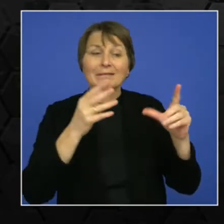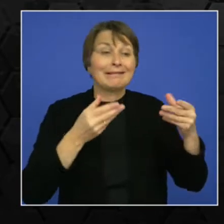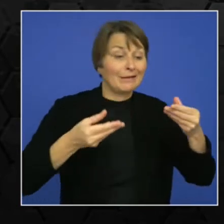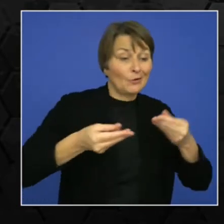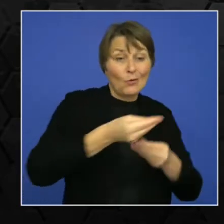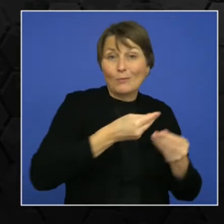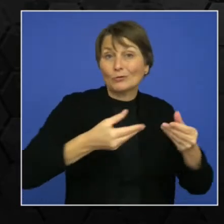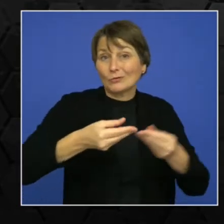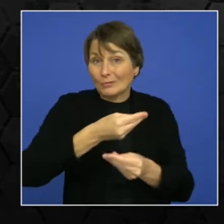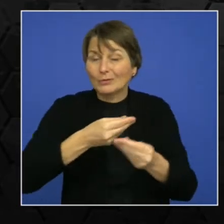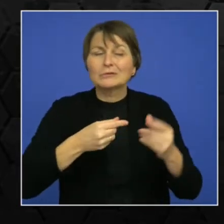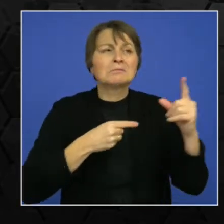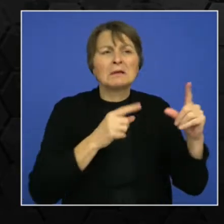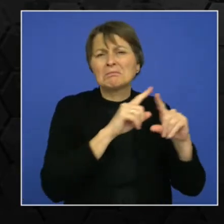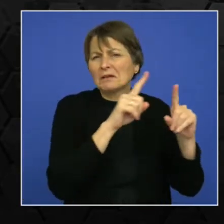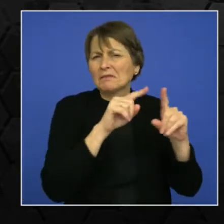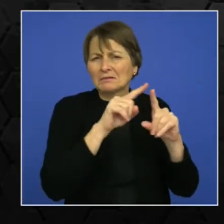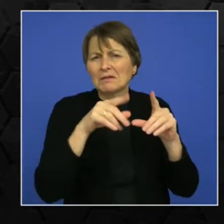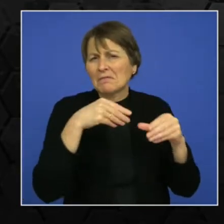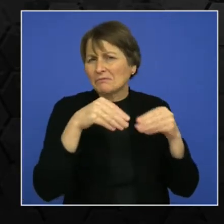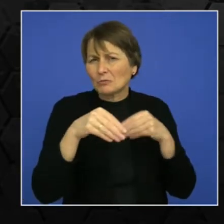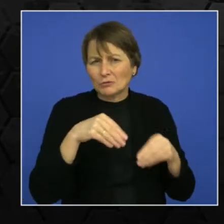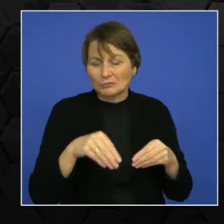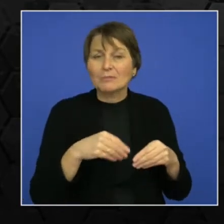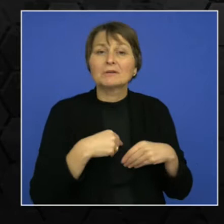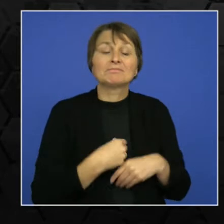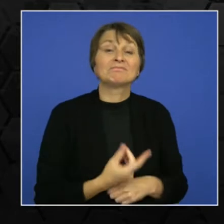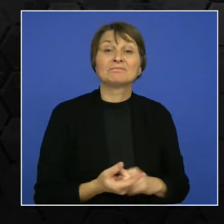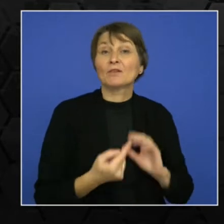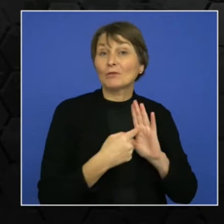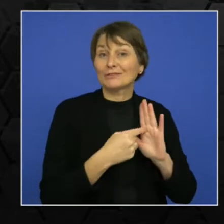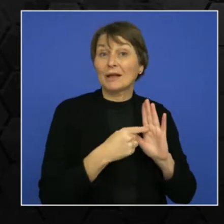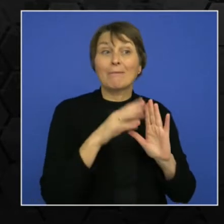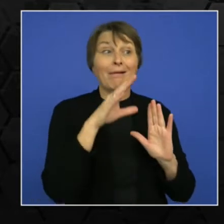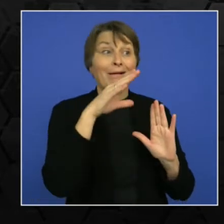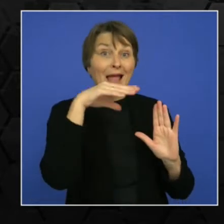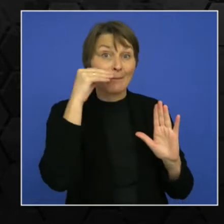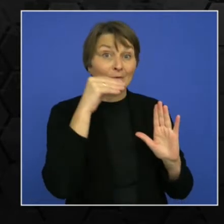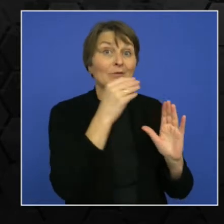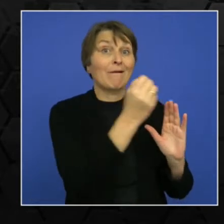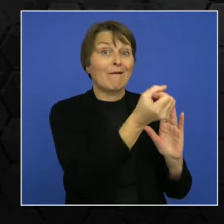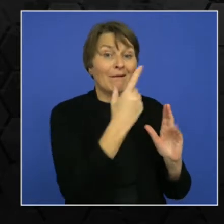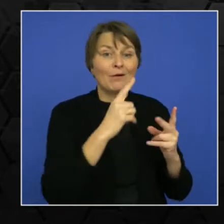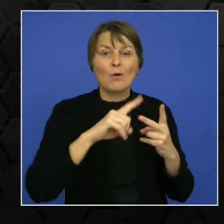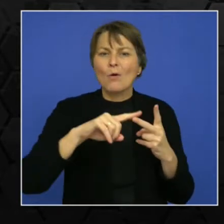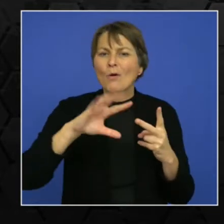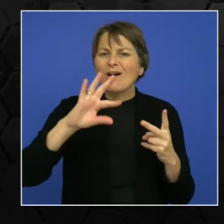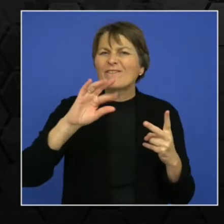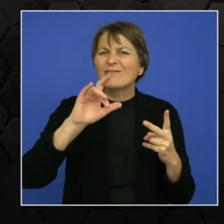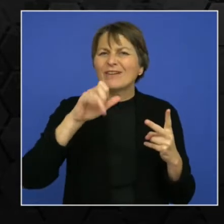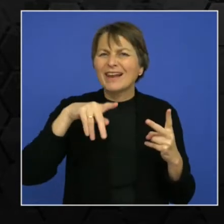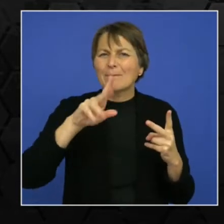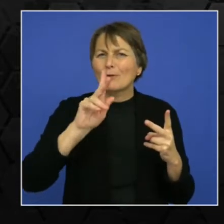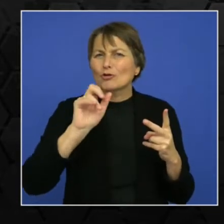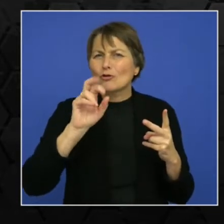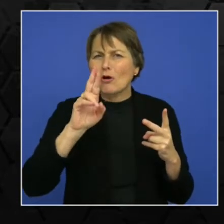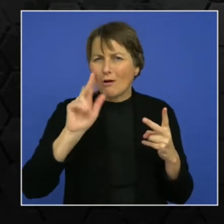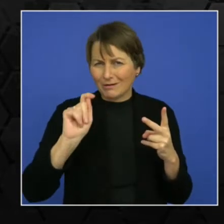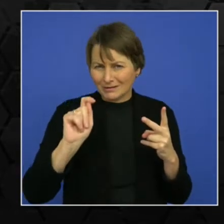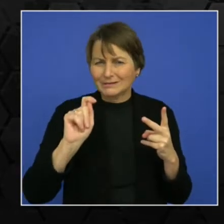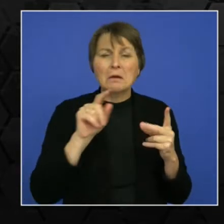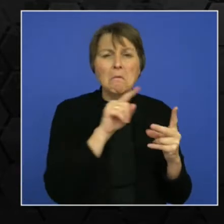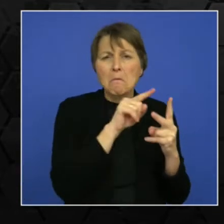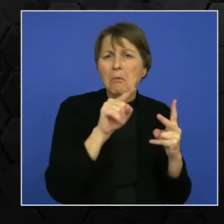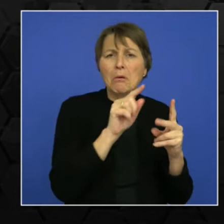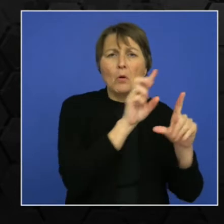for example, when we choose Amazon or Flipkart, like we get the running list of top selling products or like each and everything from that.